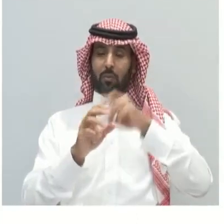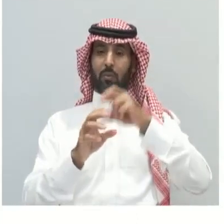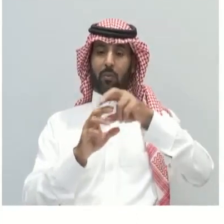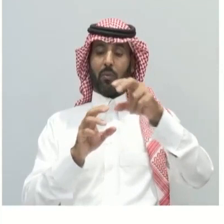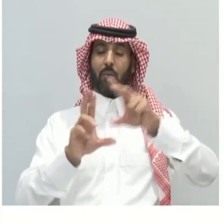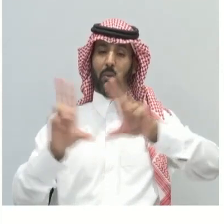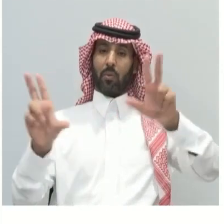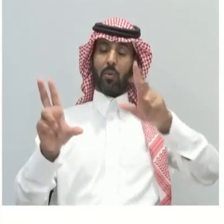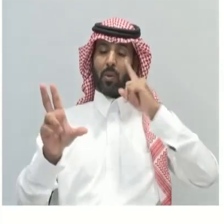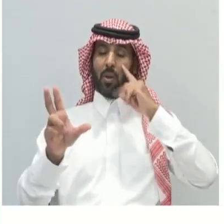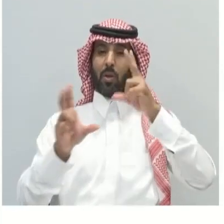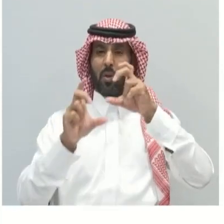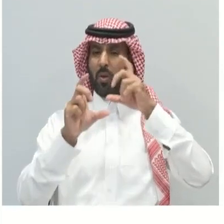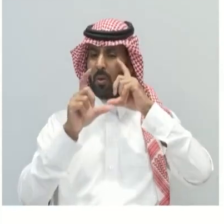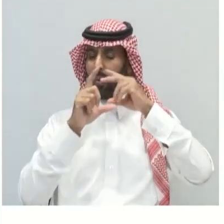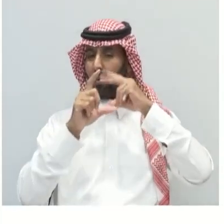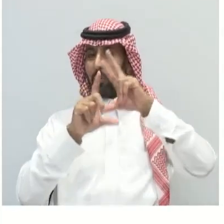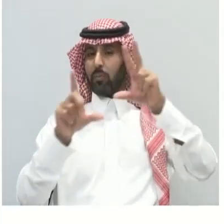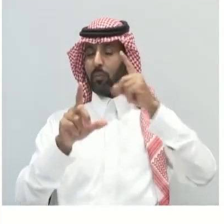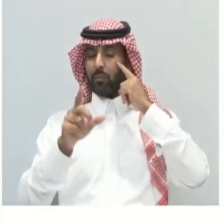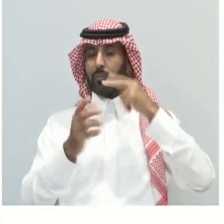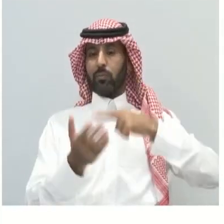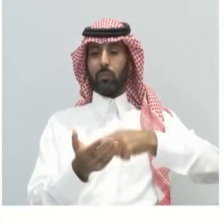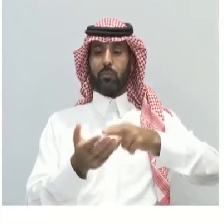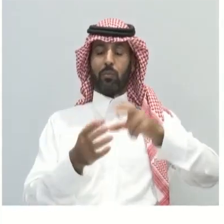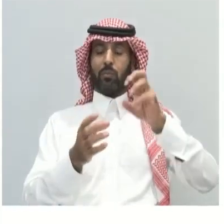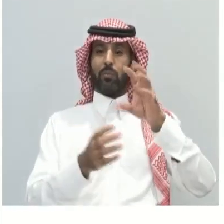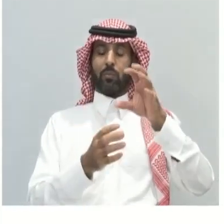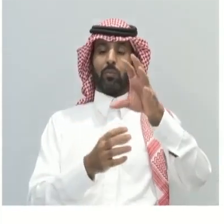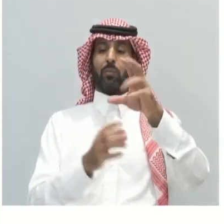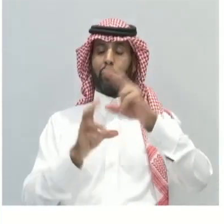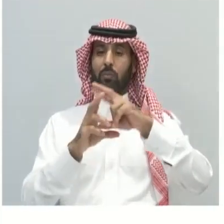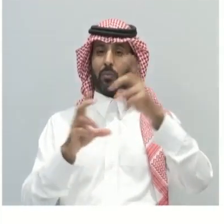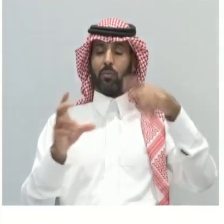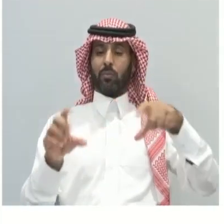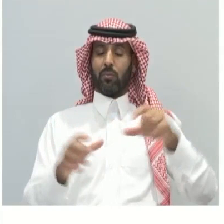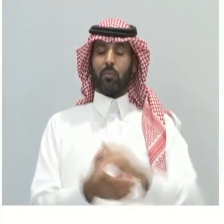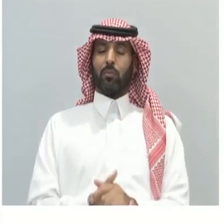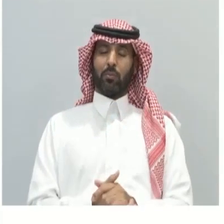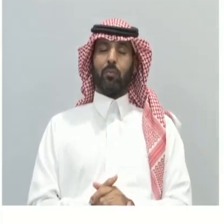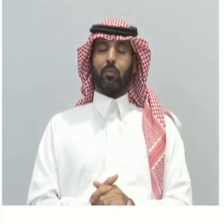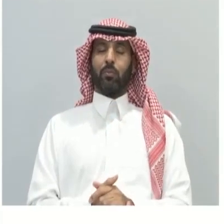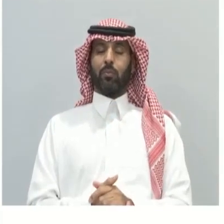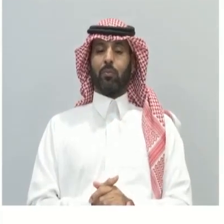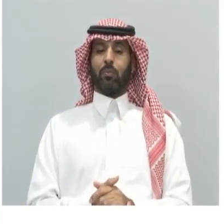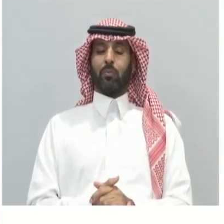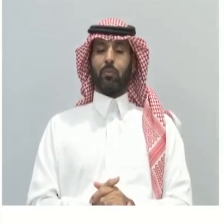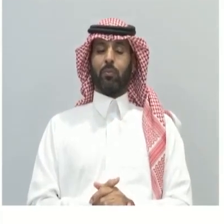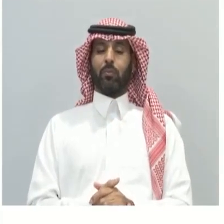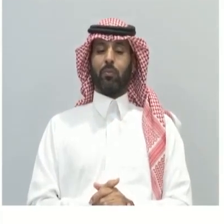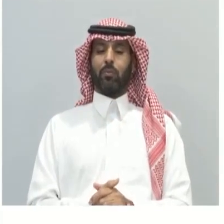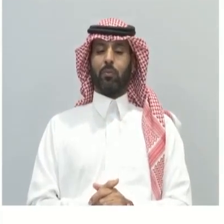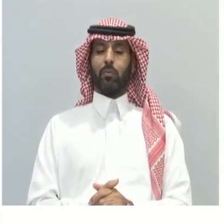a television image, a dollar sign, using the dissector tube, with, which is the basis of all current